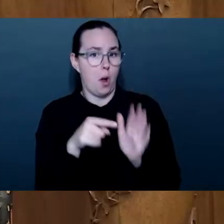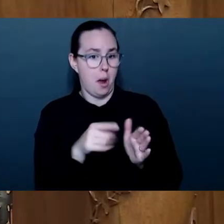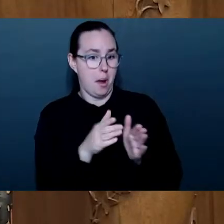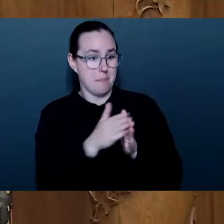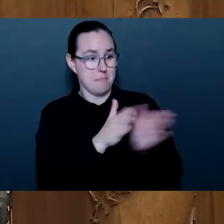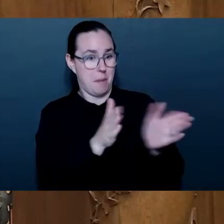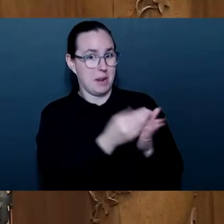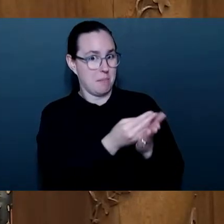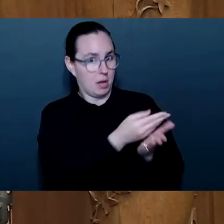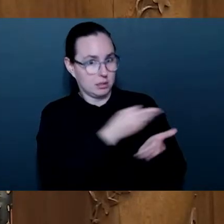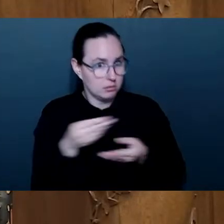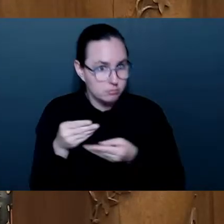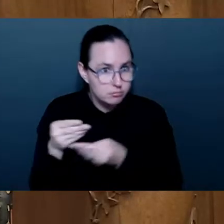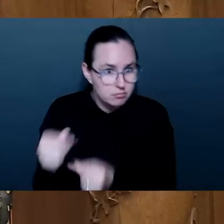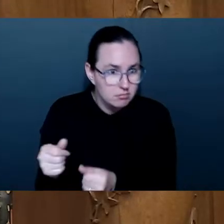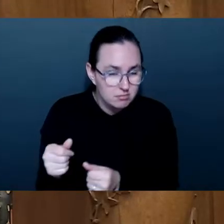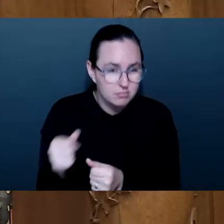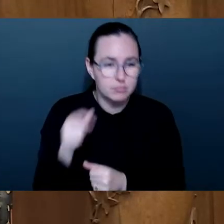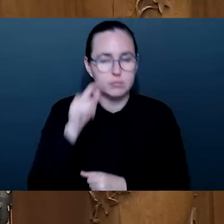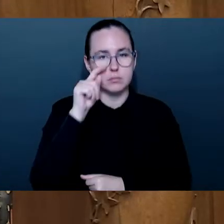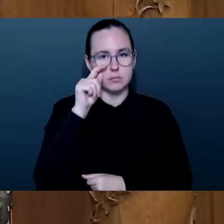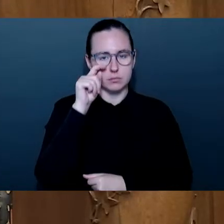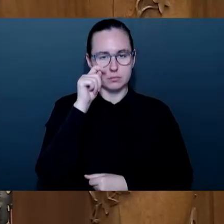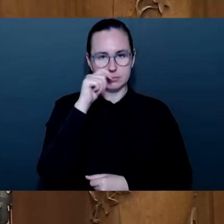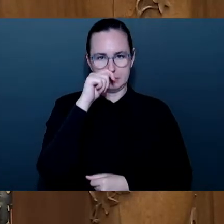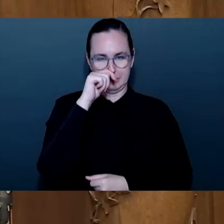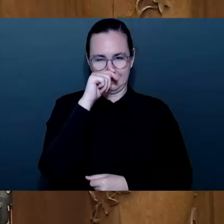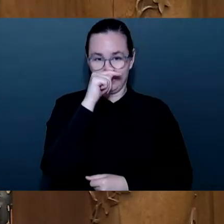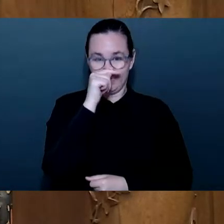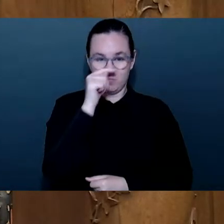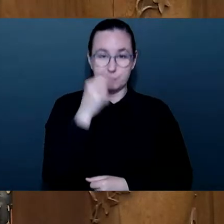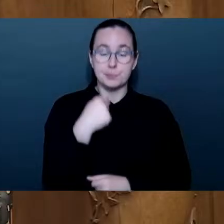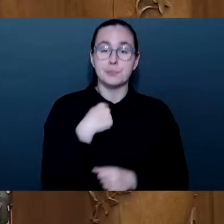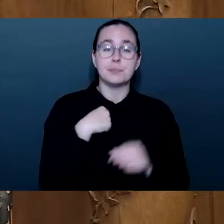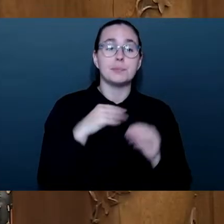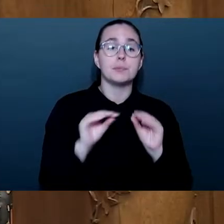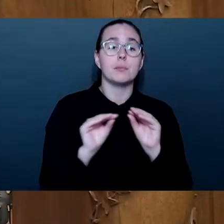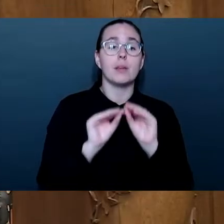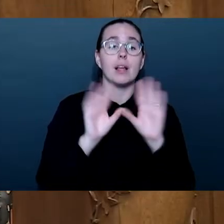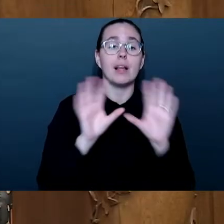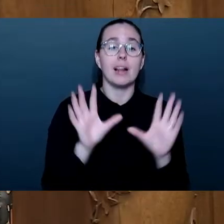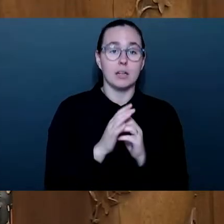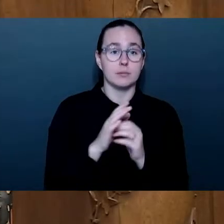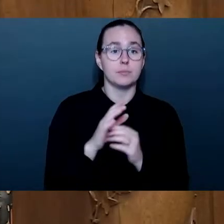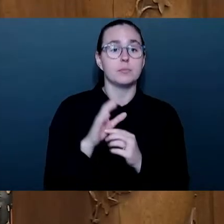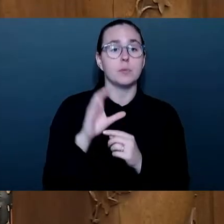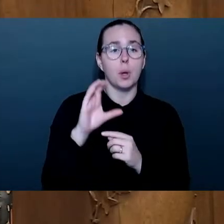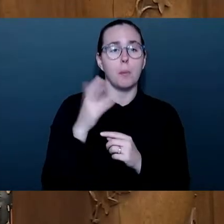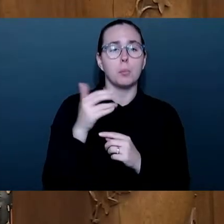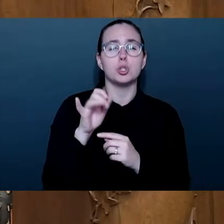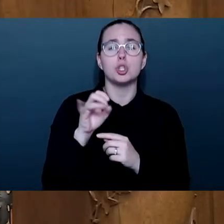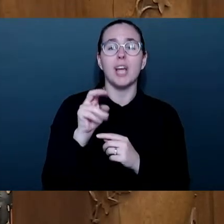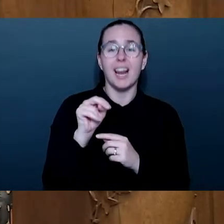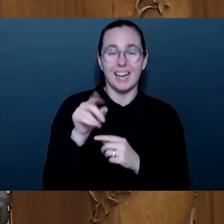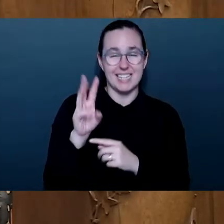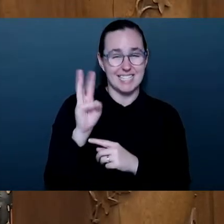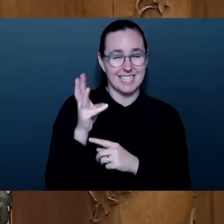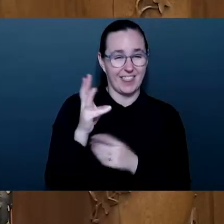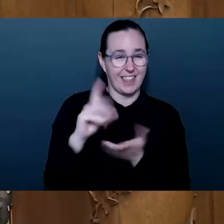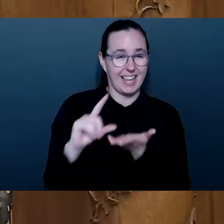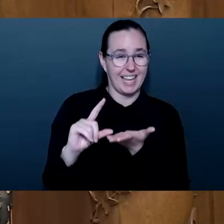6th edition, at paragraph 613 states, I quote, "A bill which does not involve a